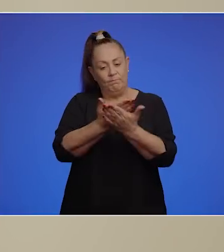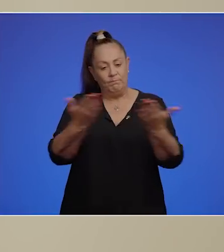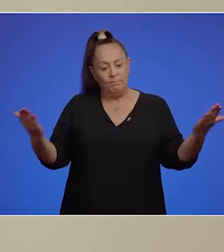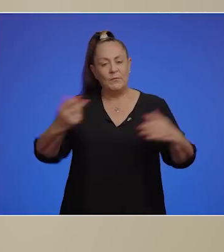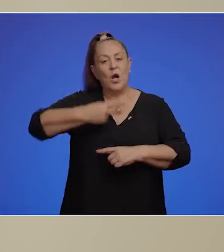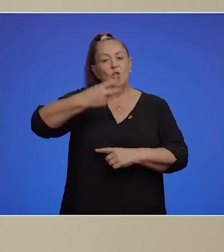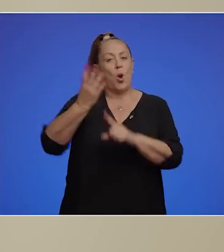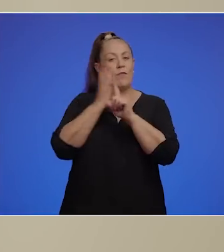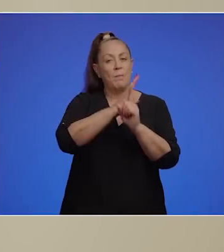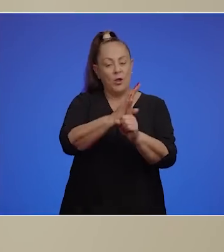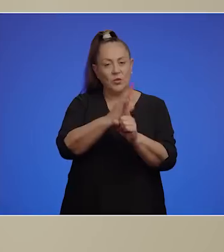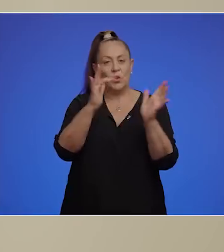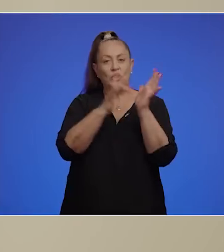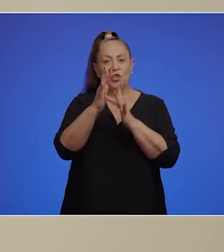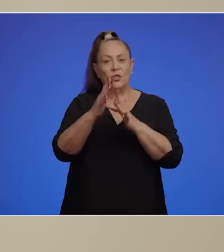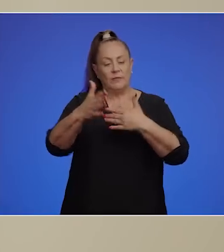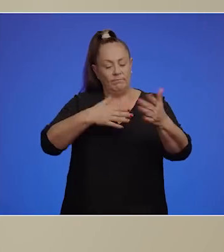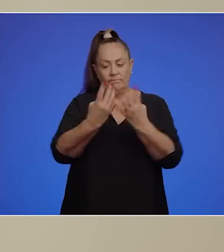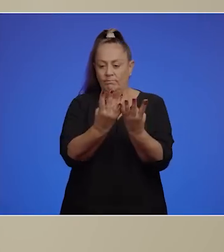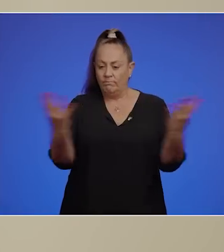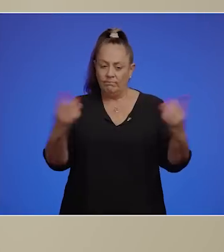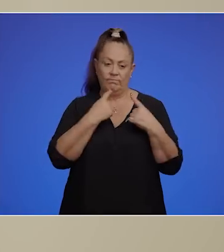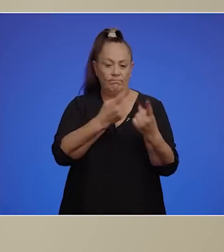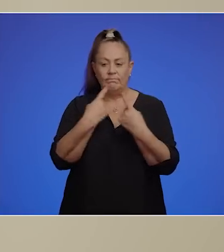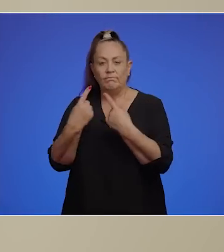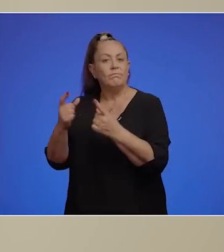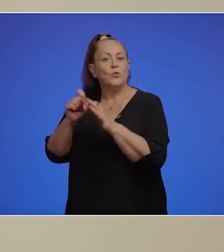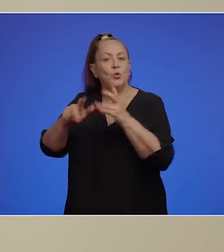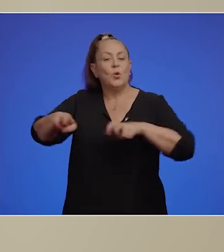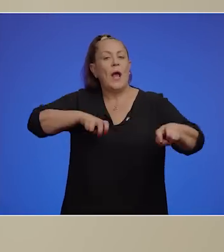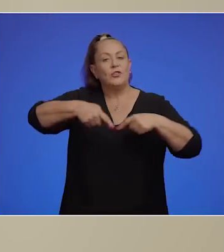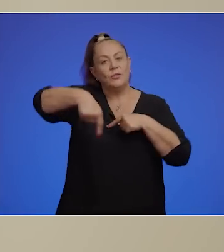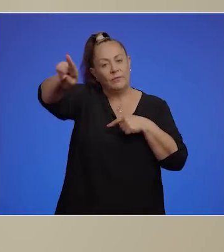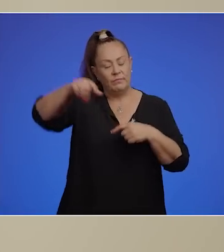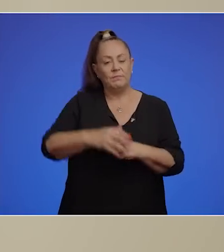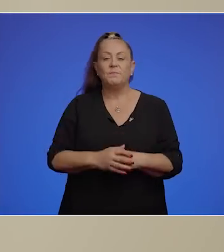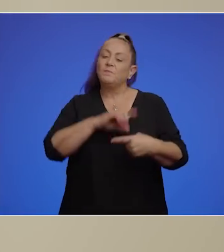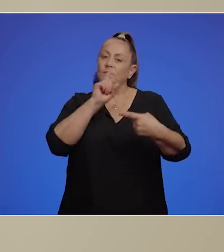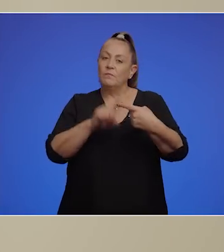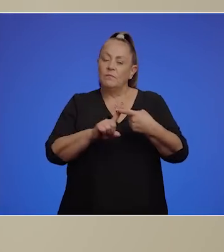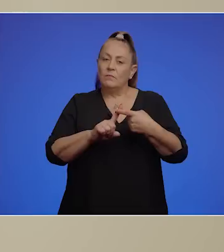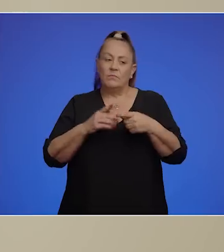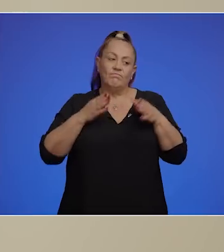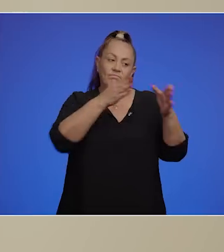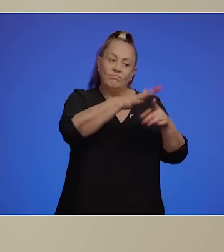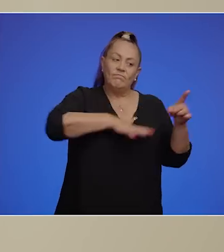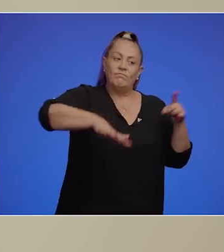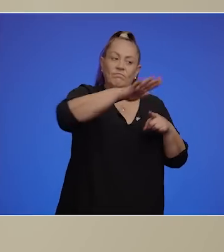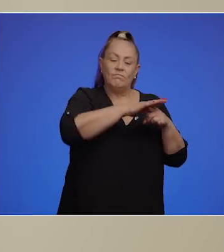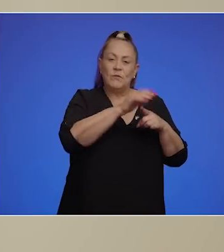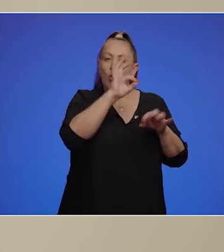12 Jesus sent out, instructing them as follows: "Do not turn your steps to pagan